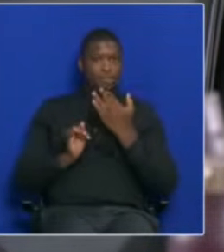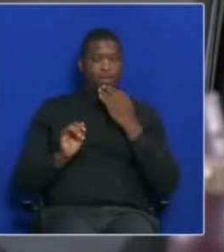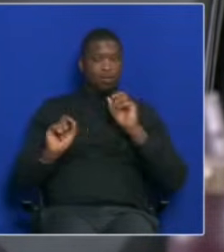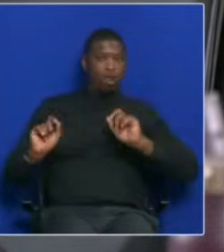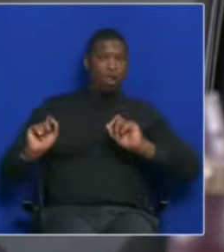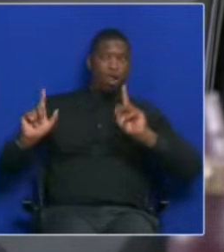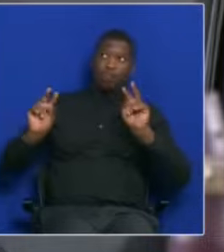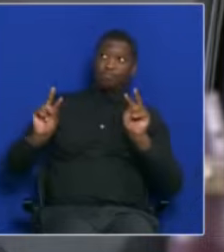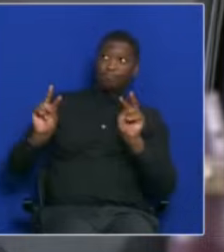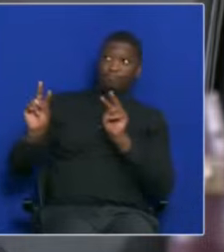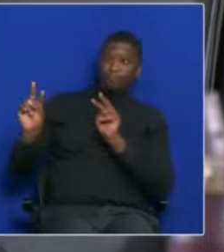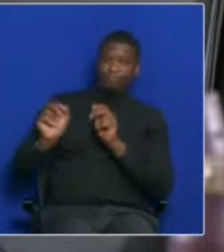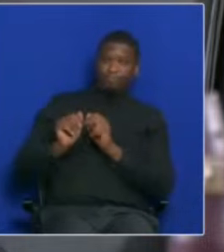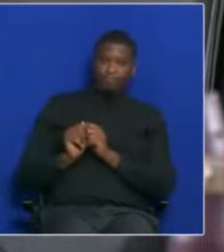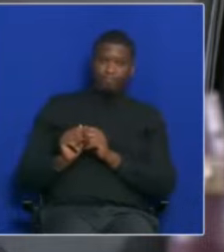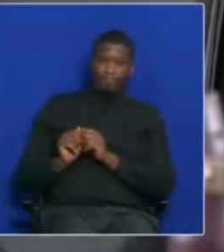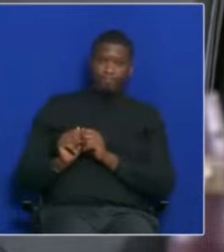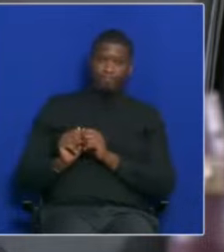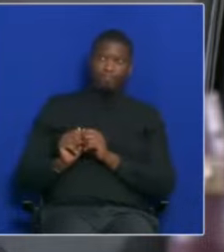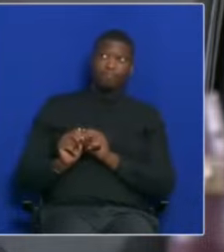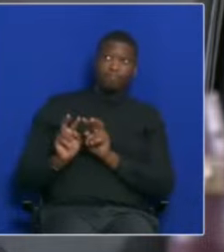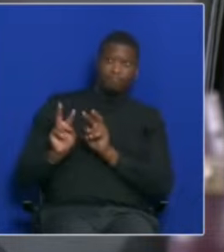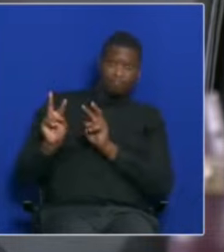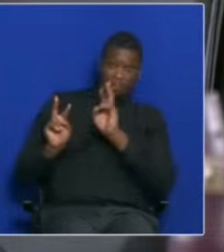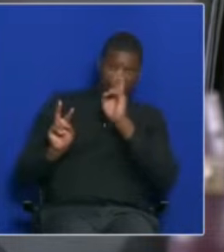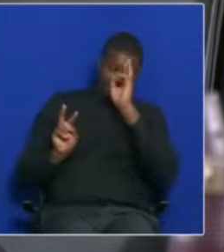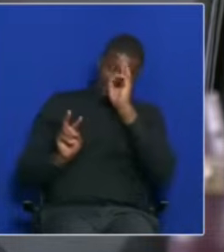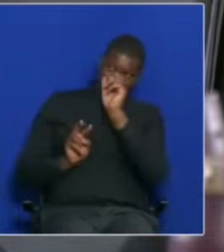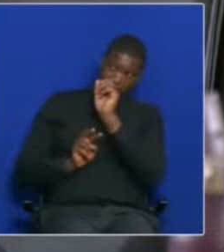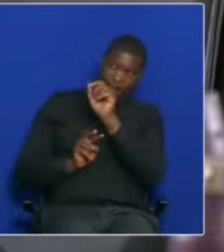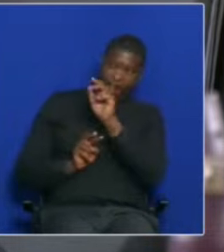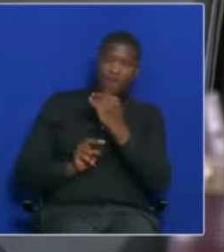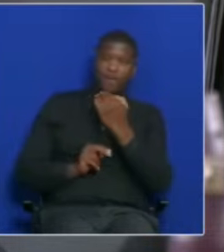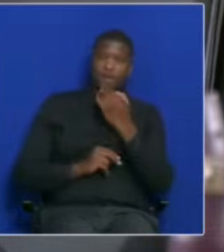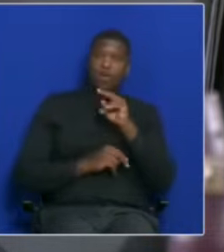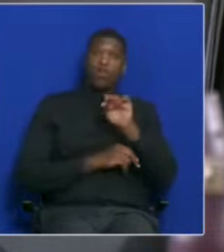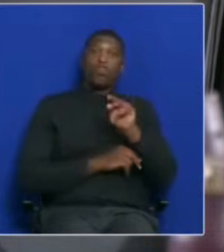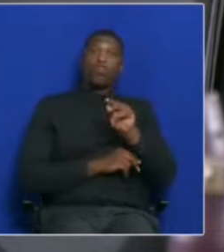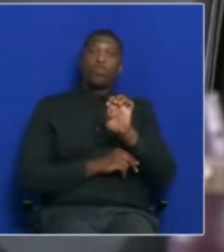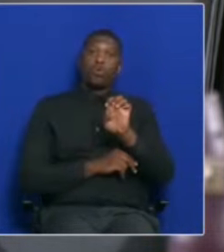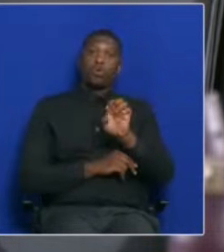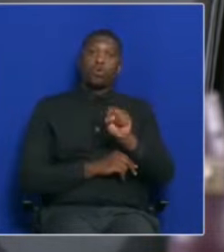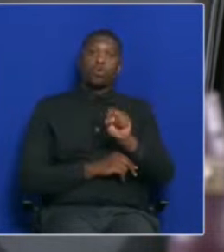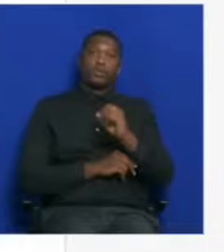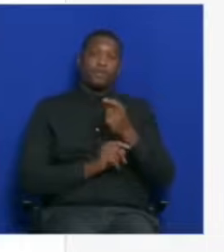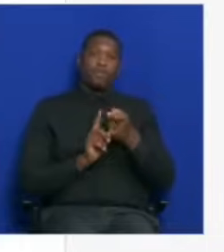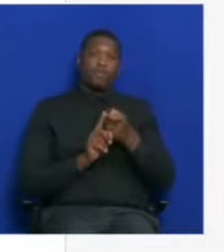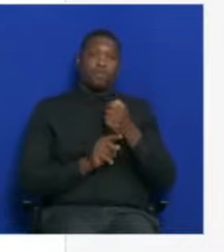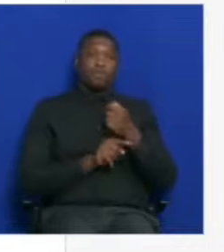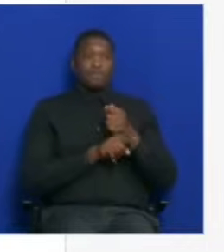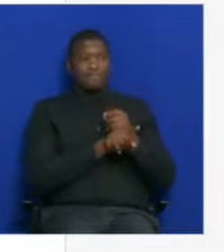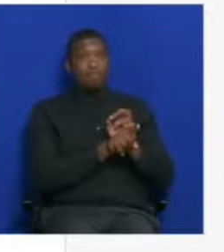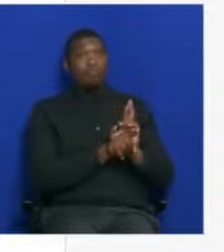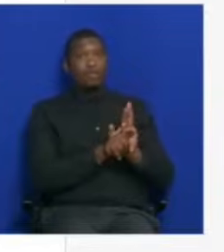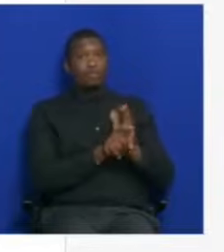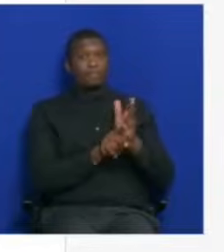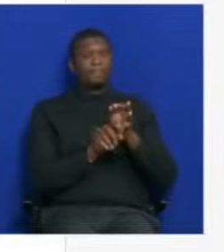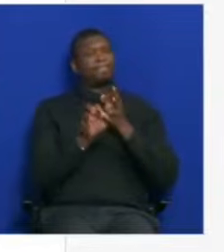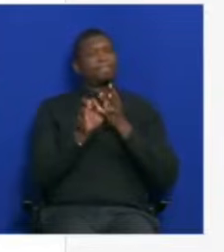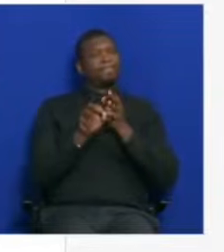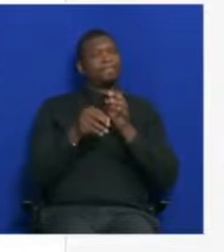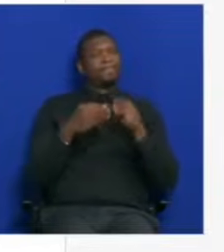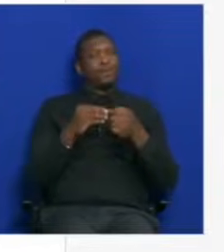will recall that these are notes from Ms. Ramsamy where she was telling us about one